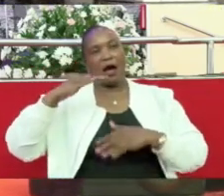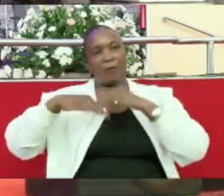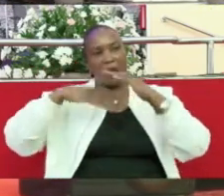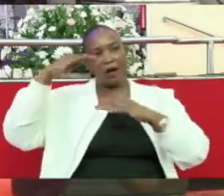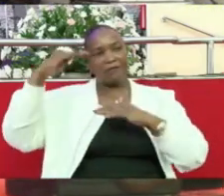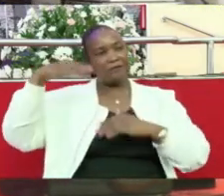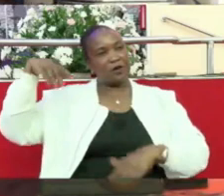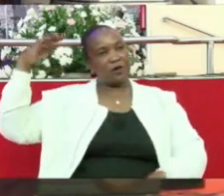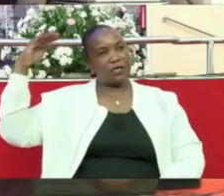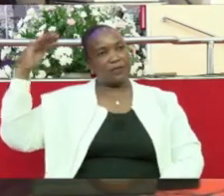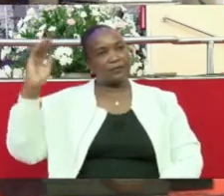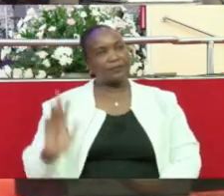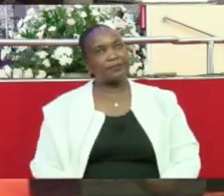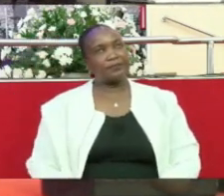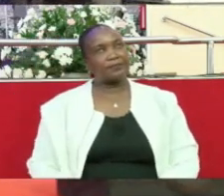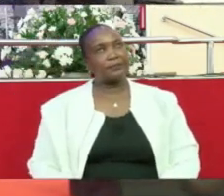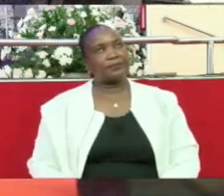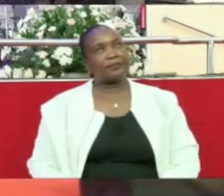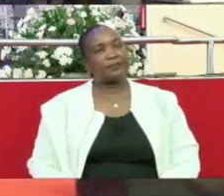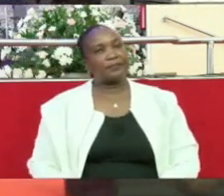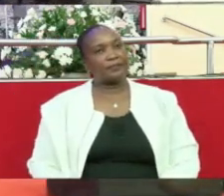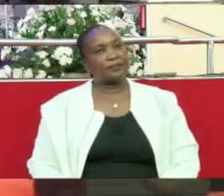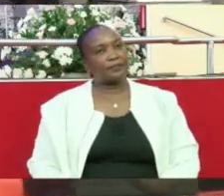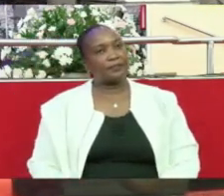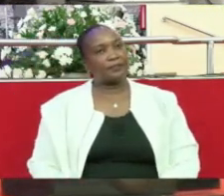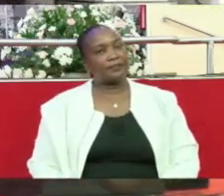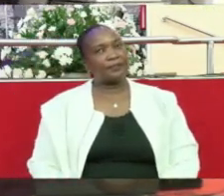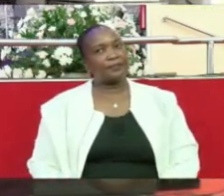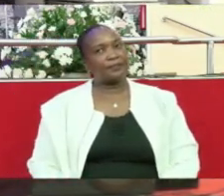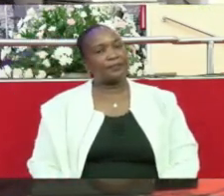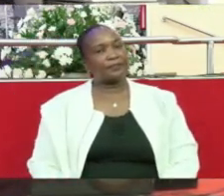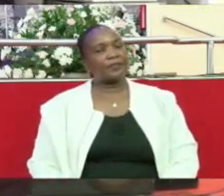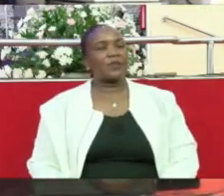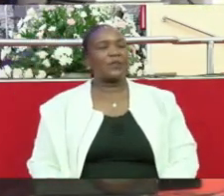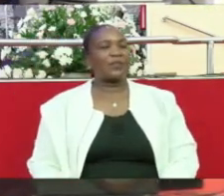That there is many other things that are exalted